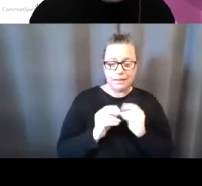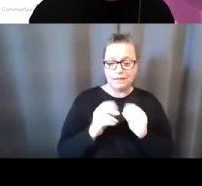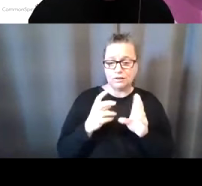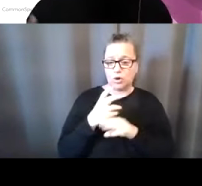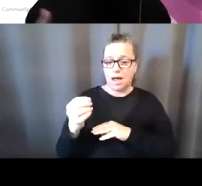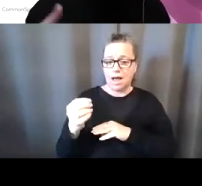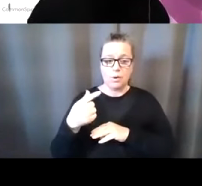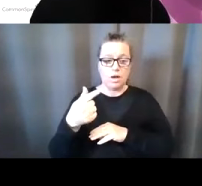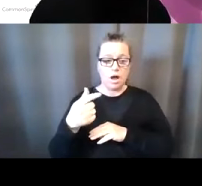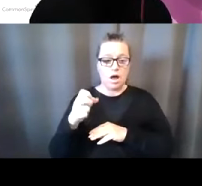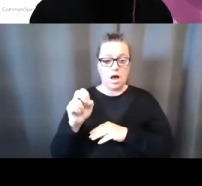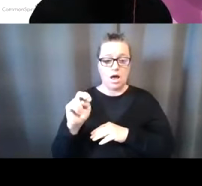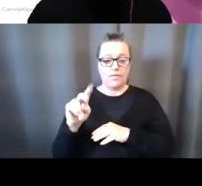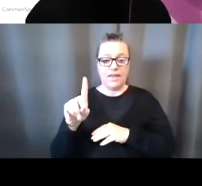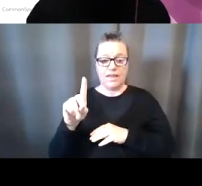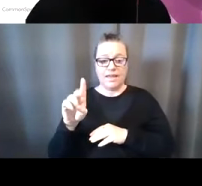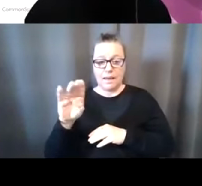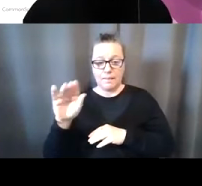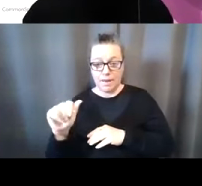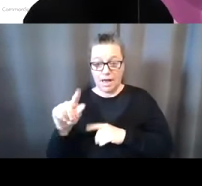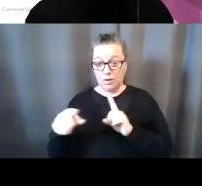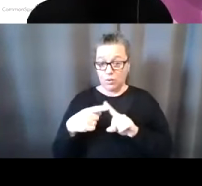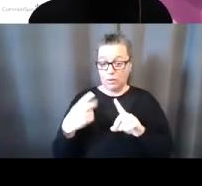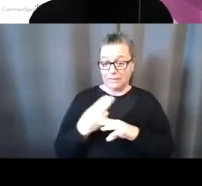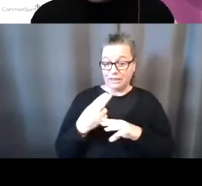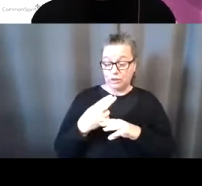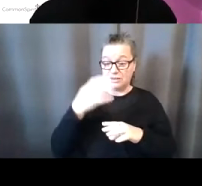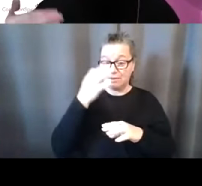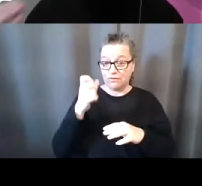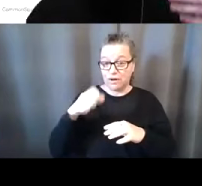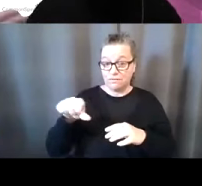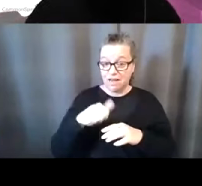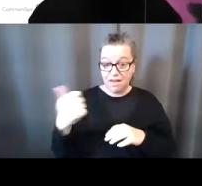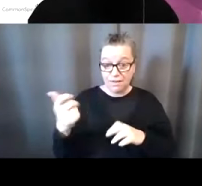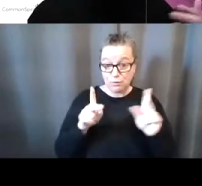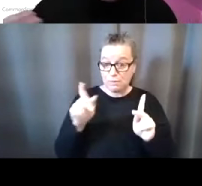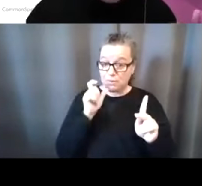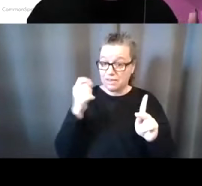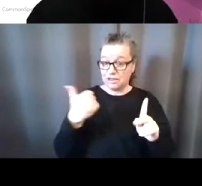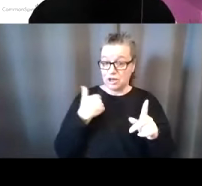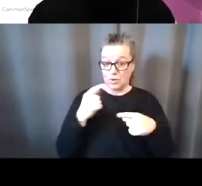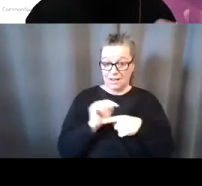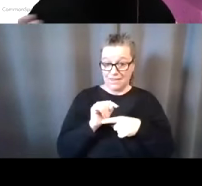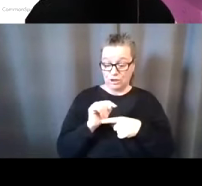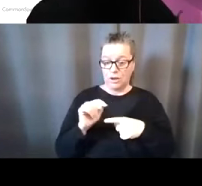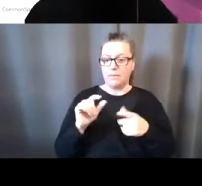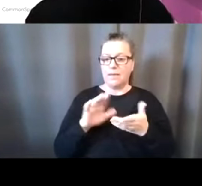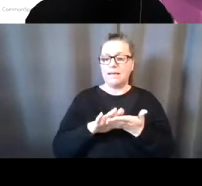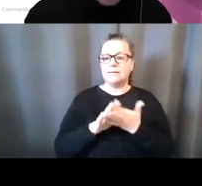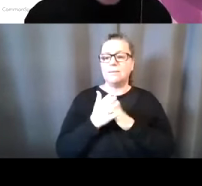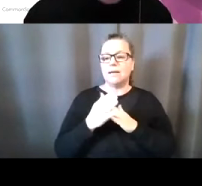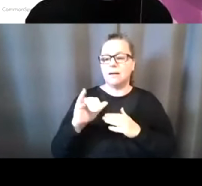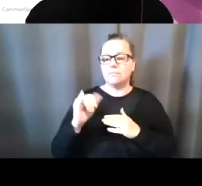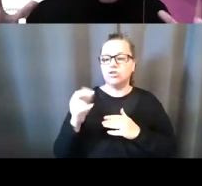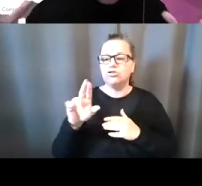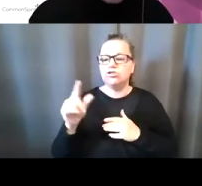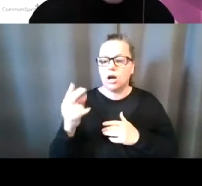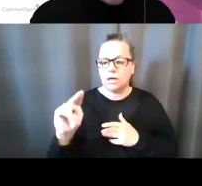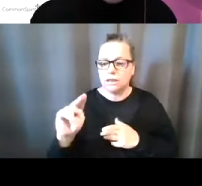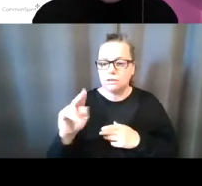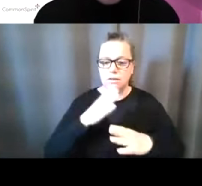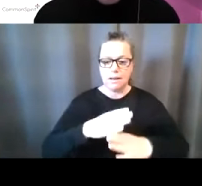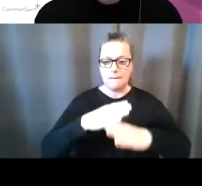Gemba, and when we use them in front of other people who might not have that training, it becomes a jargon, becomes a barrier to understanding what's